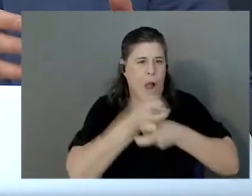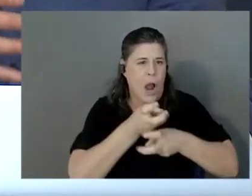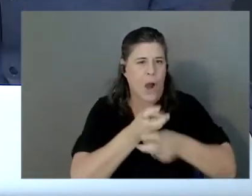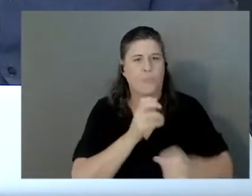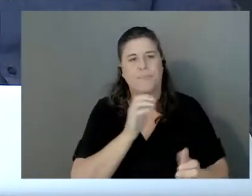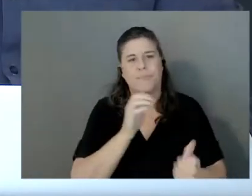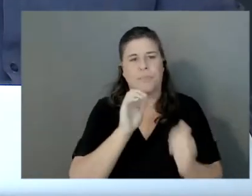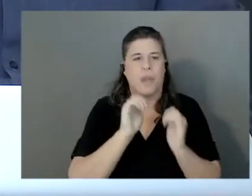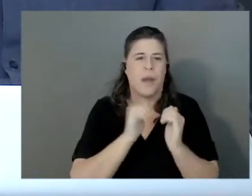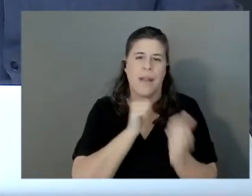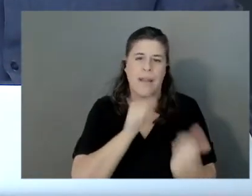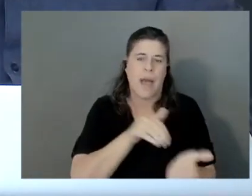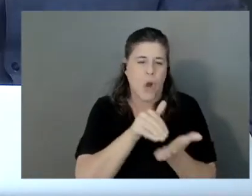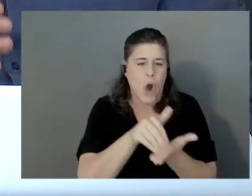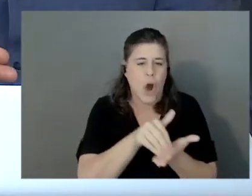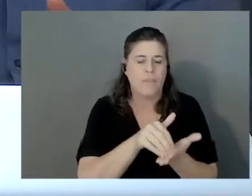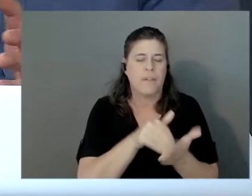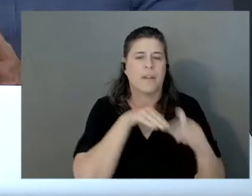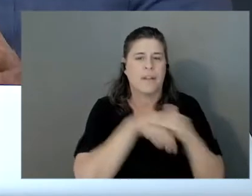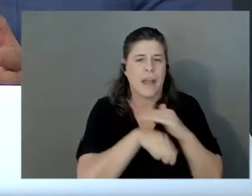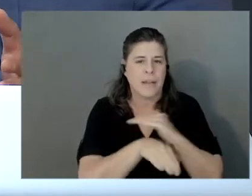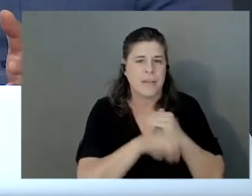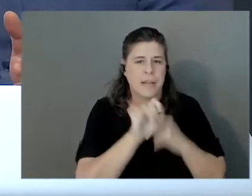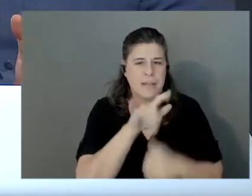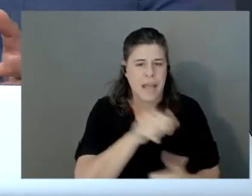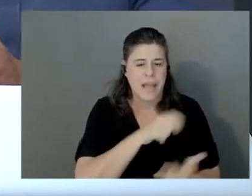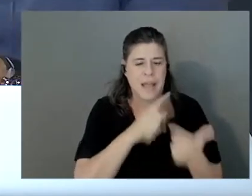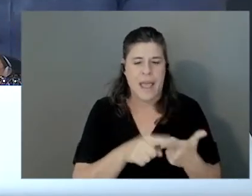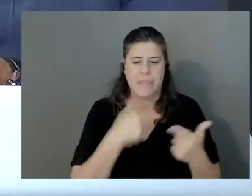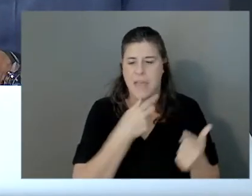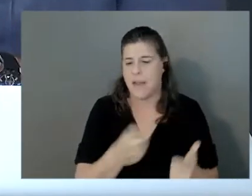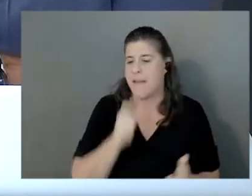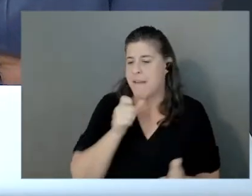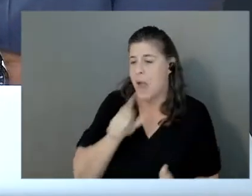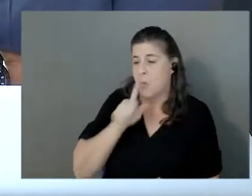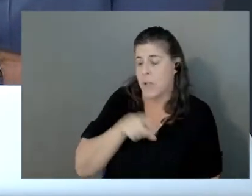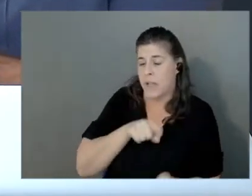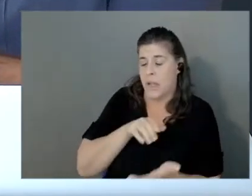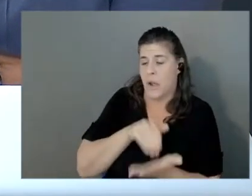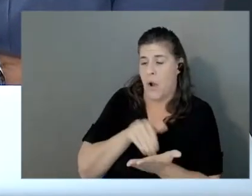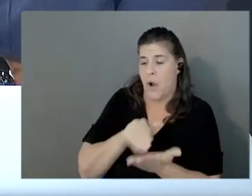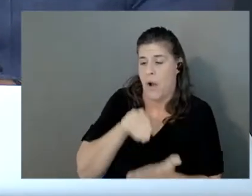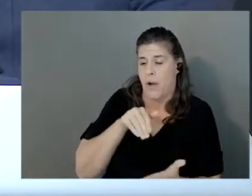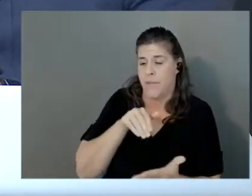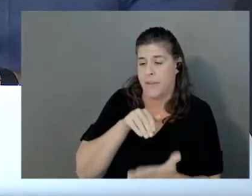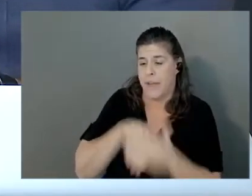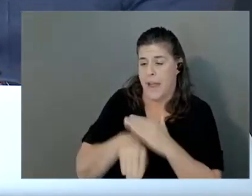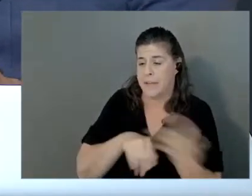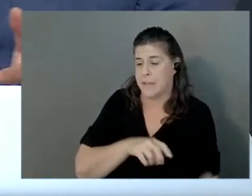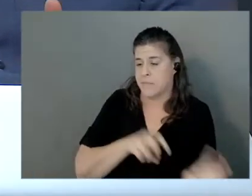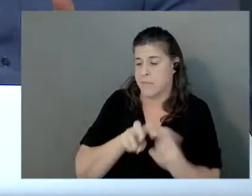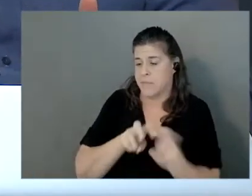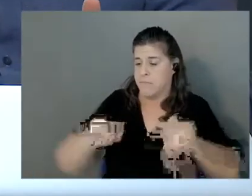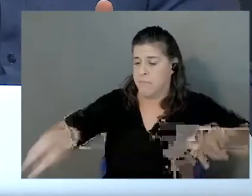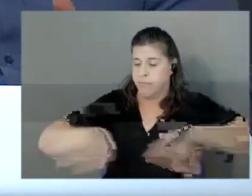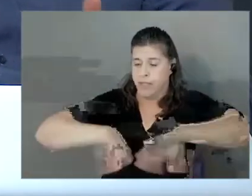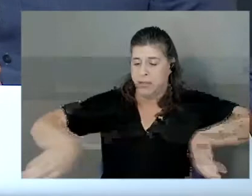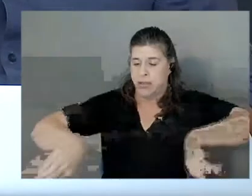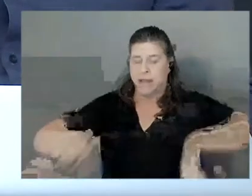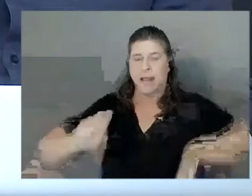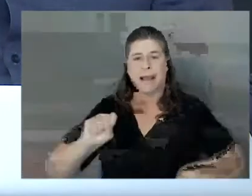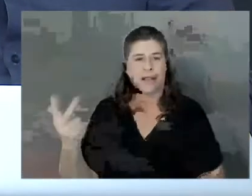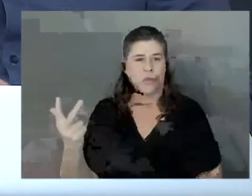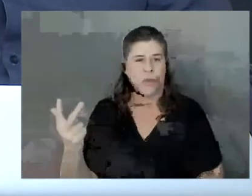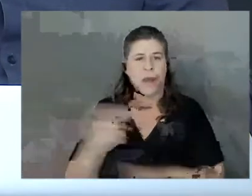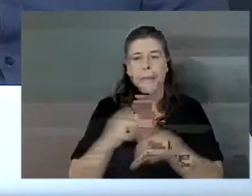data in DynamoDB, and putting the infrequently accessed data in other alternative storage costs like S3. Right. But this